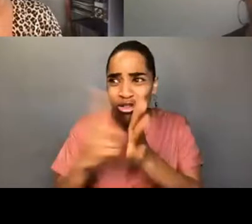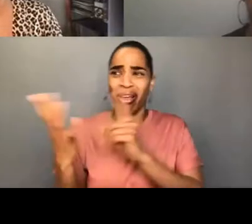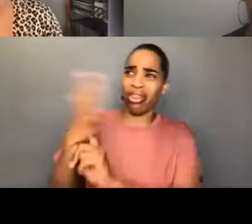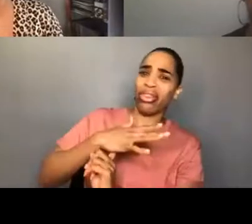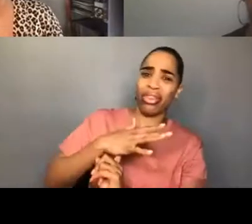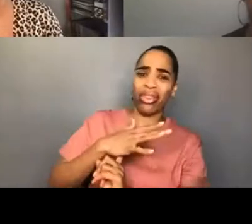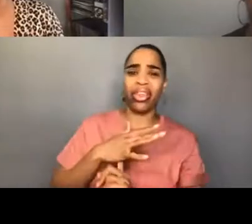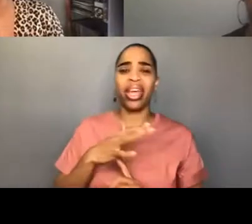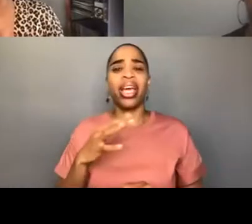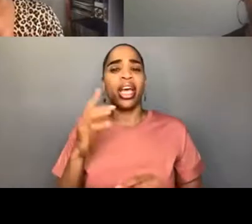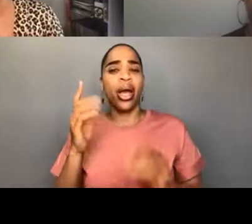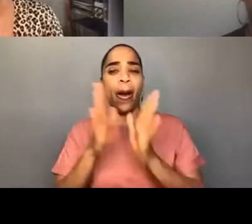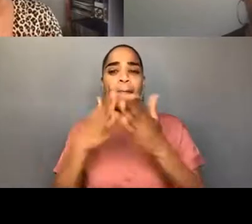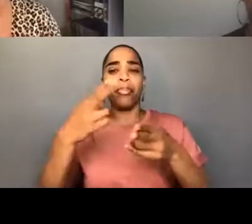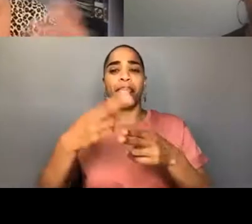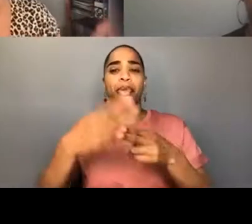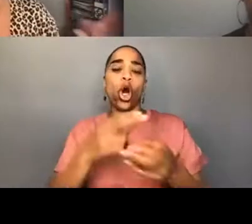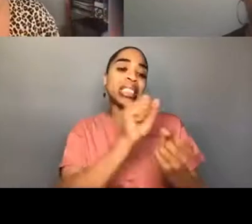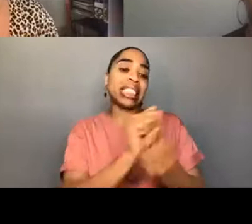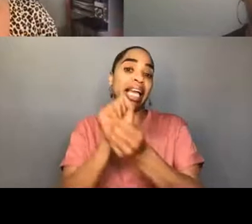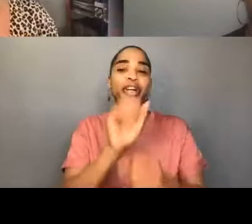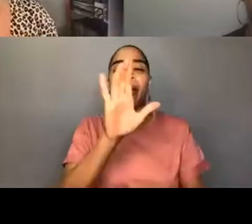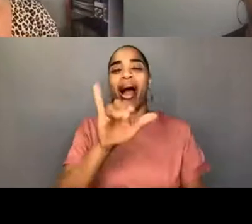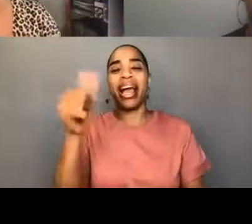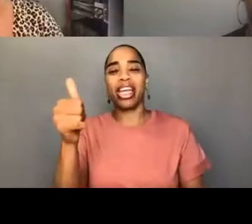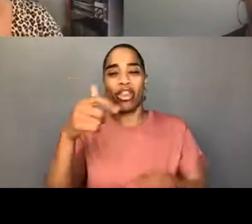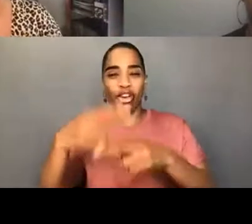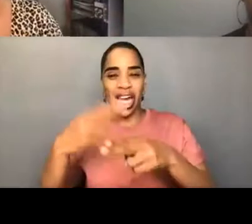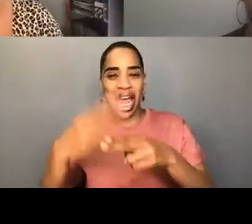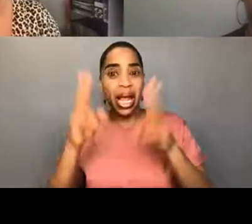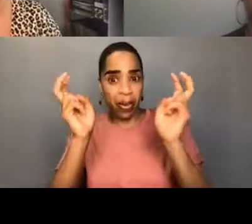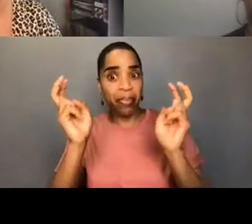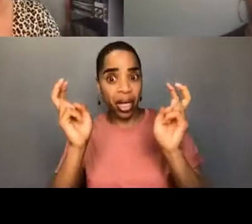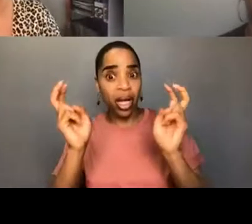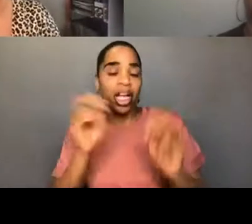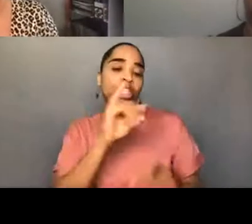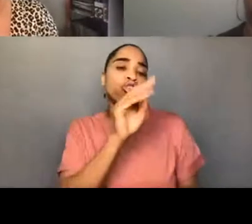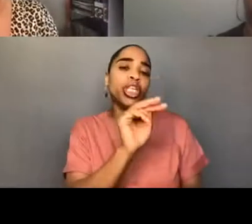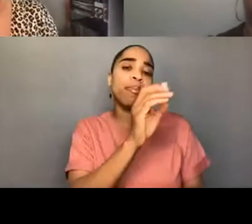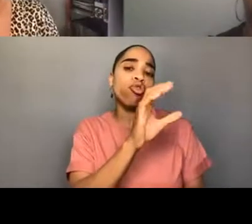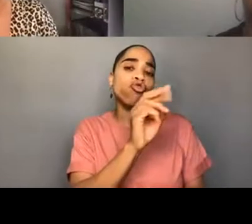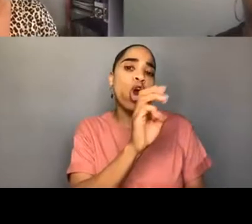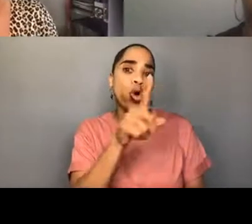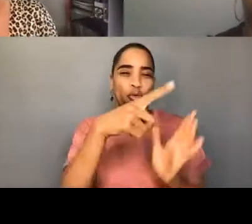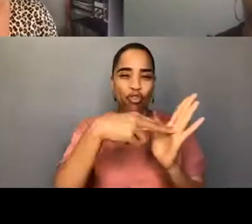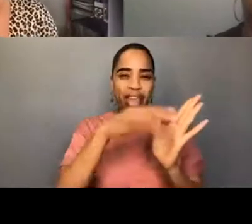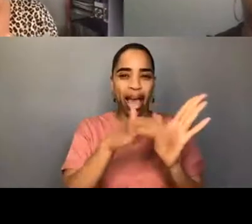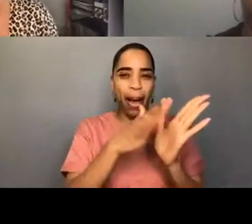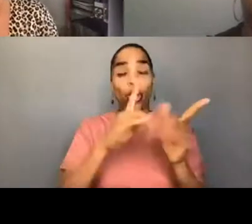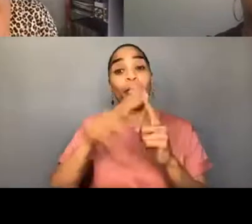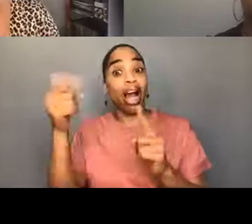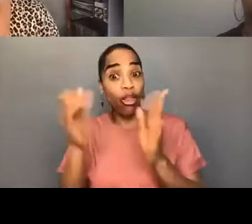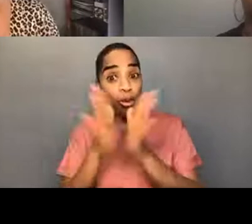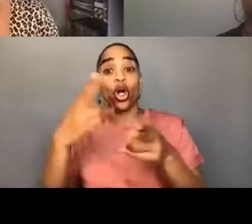ever heard of a book called Slavery by Another Name, I know many of you have heard about the new Jim Crow, but Slavery by Another Name also just really shows the way